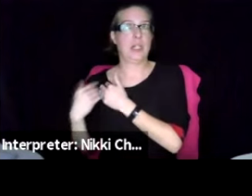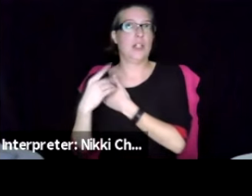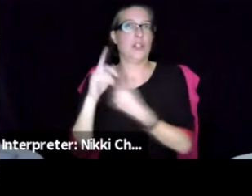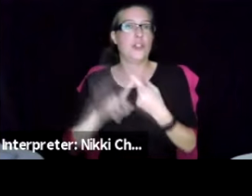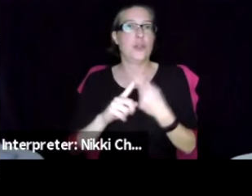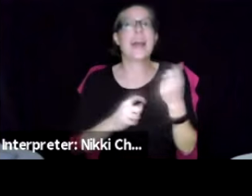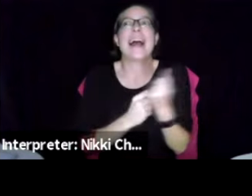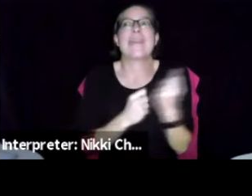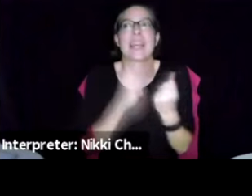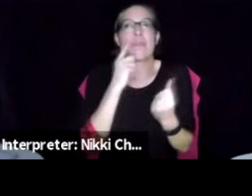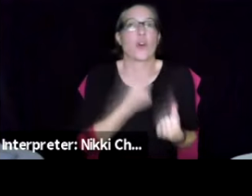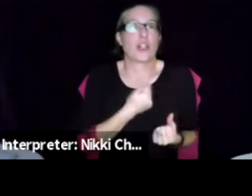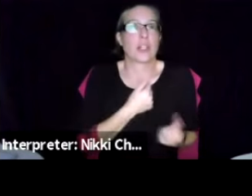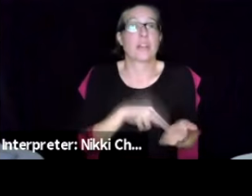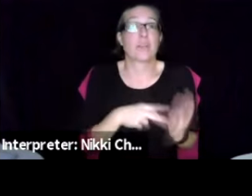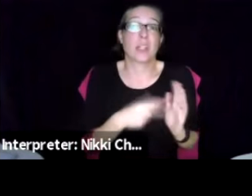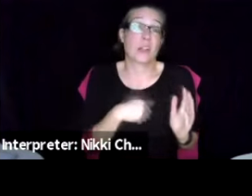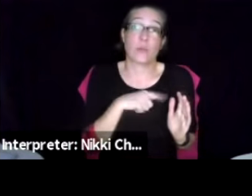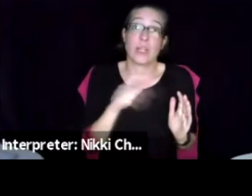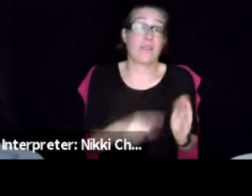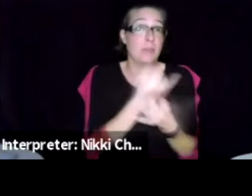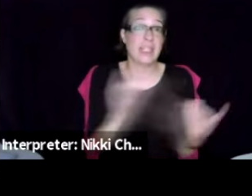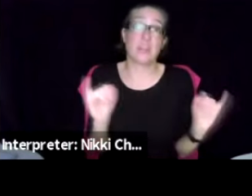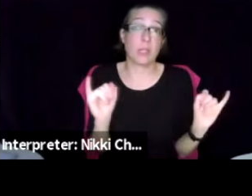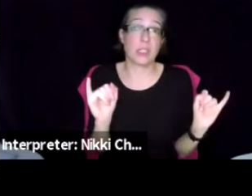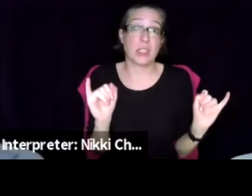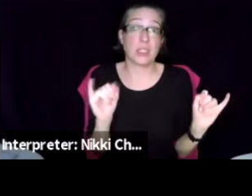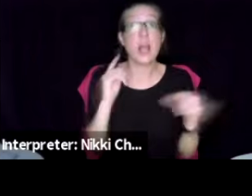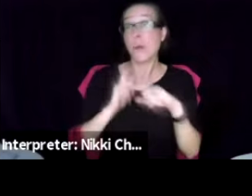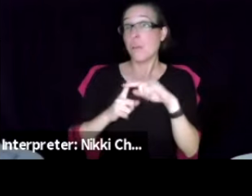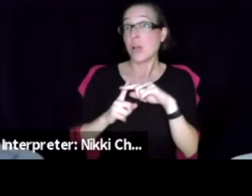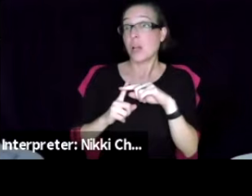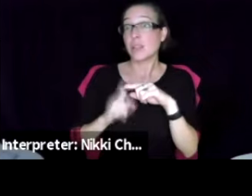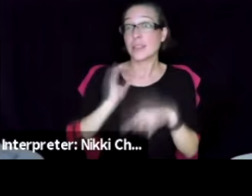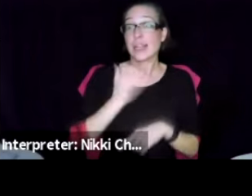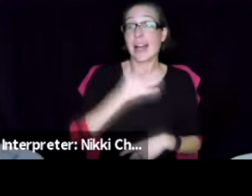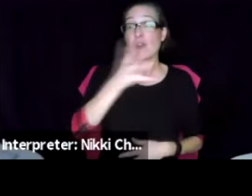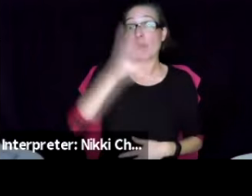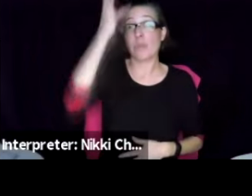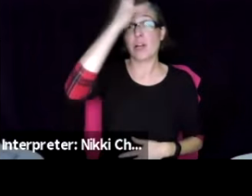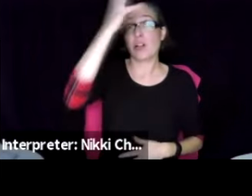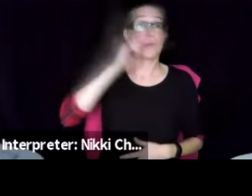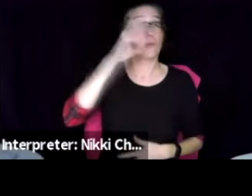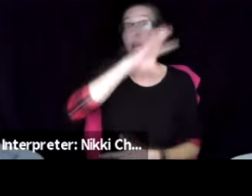that meant that we had to be independent. And that meant also that our parents were not really involved in what we did at